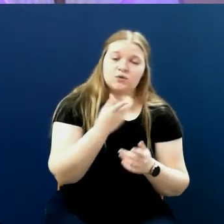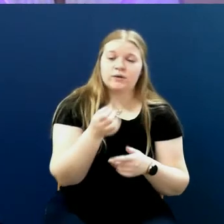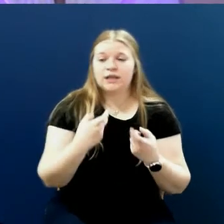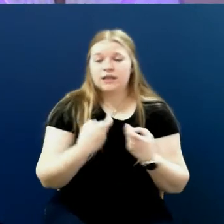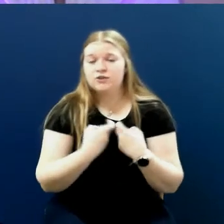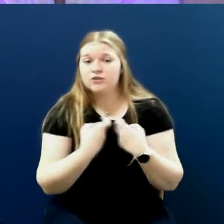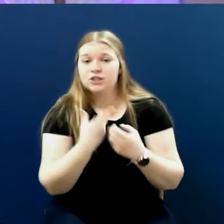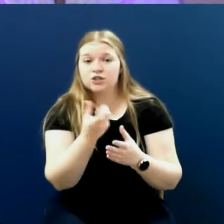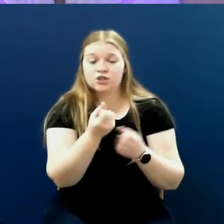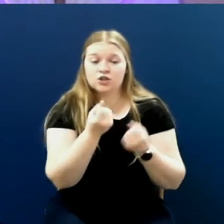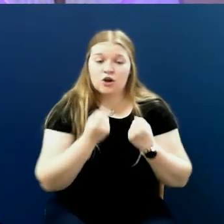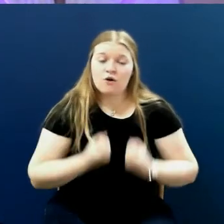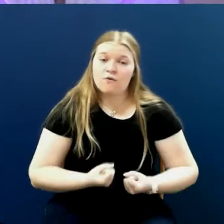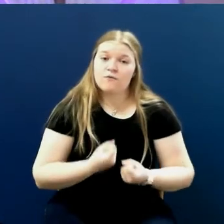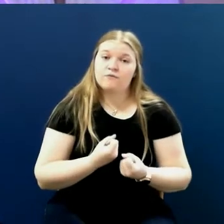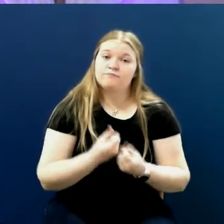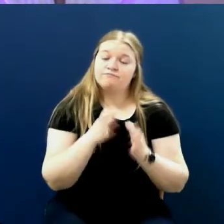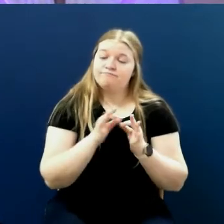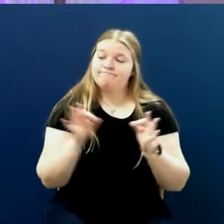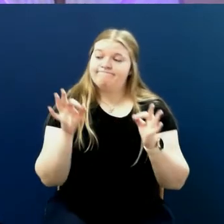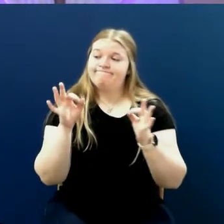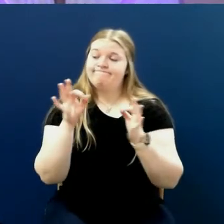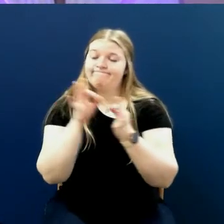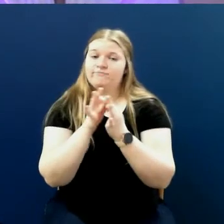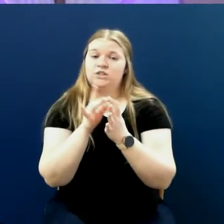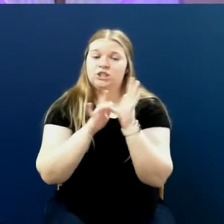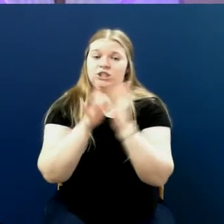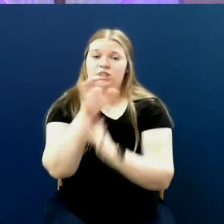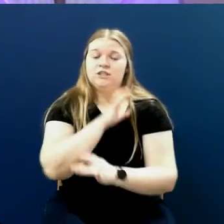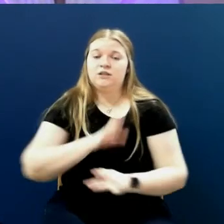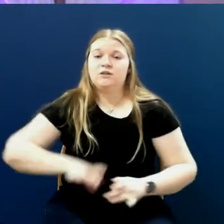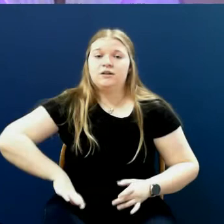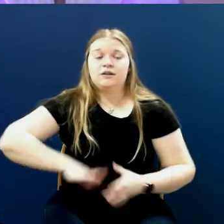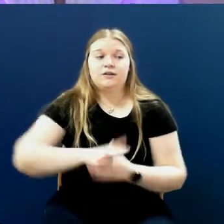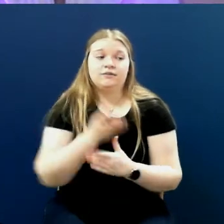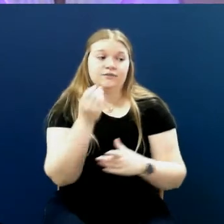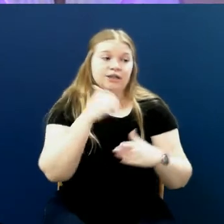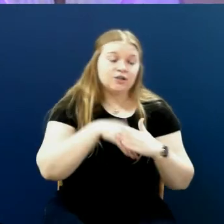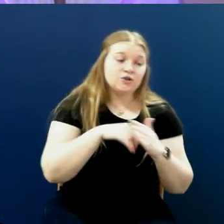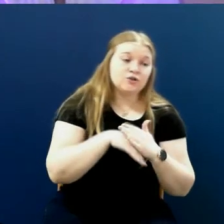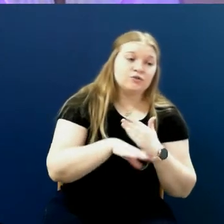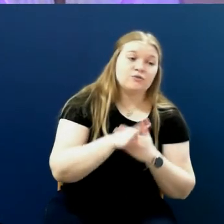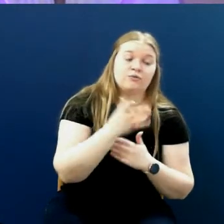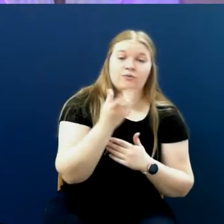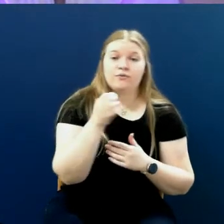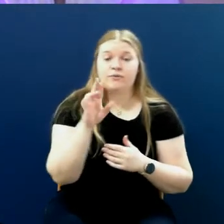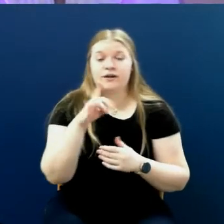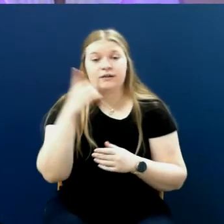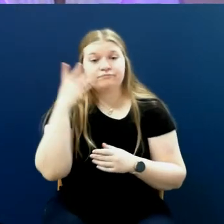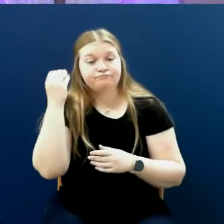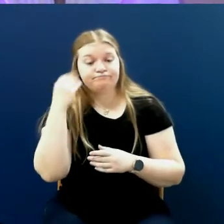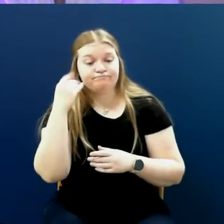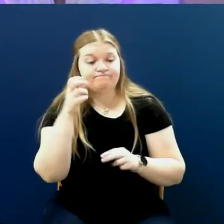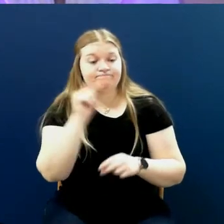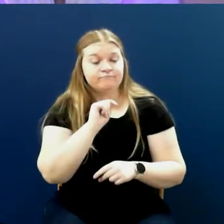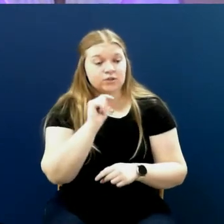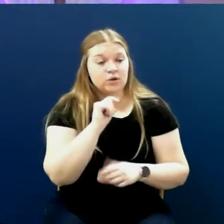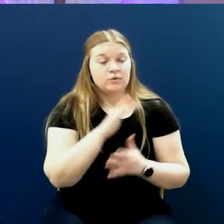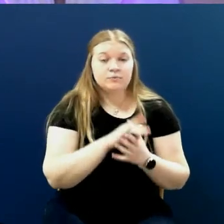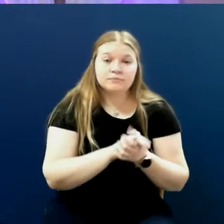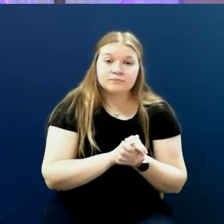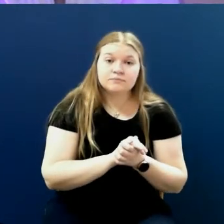It's about, do you love Jesus? It's not about whether you have indoor or outdoor plumbing or no plumbing. It's about, do you love